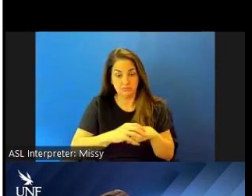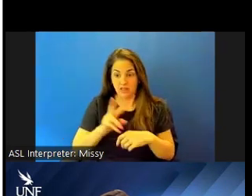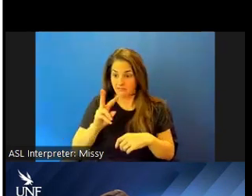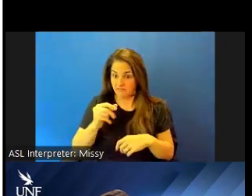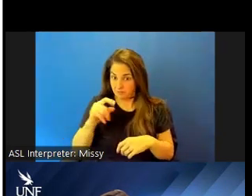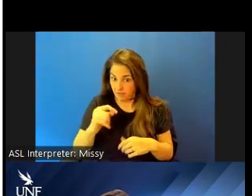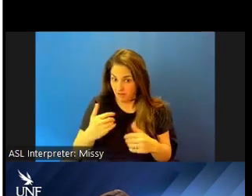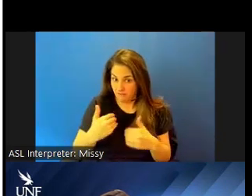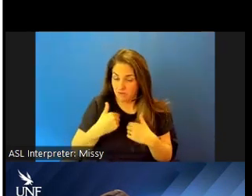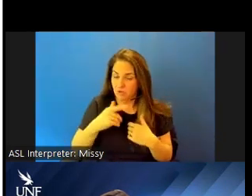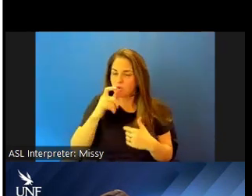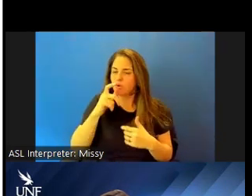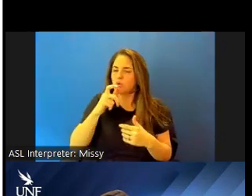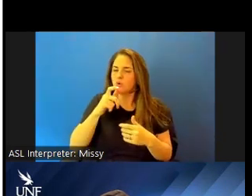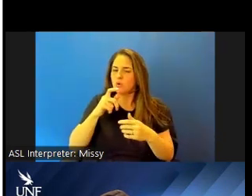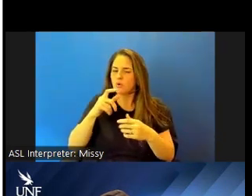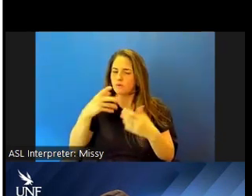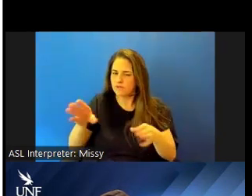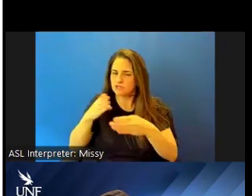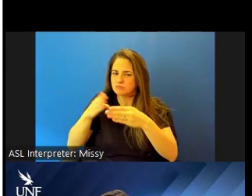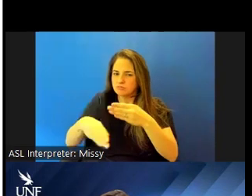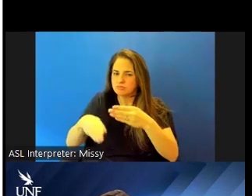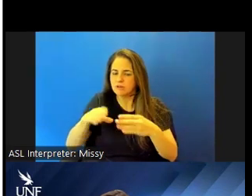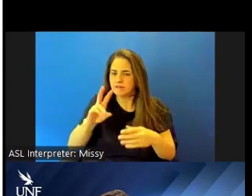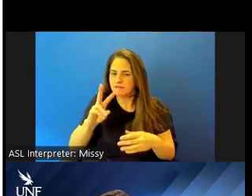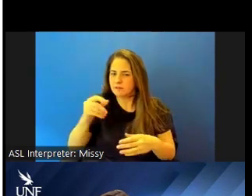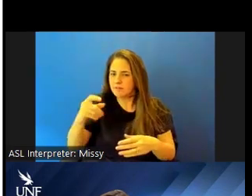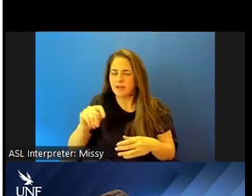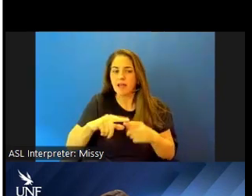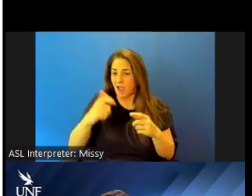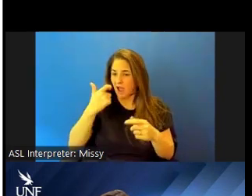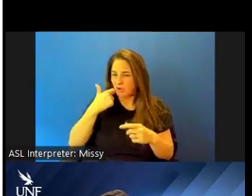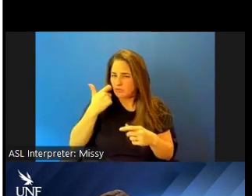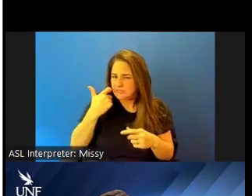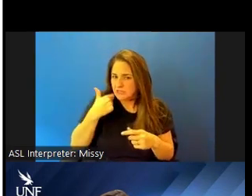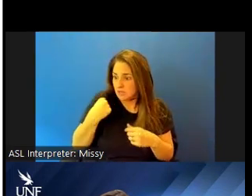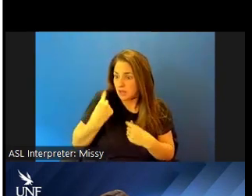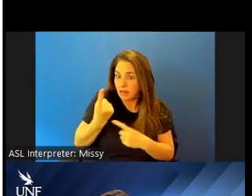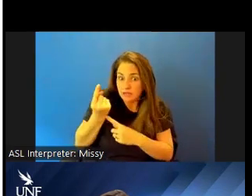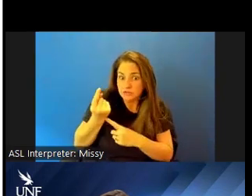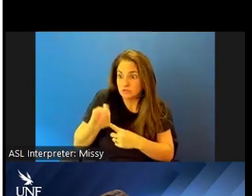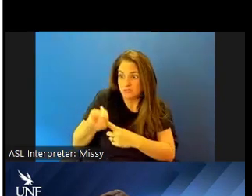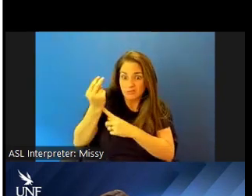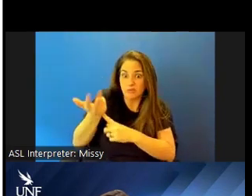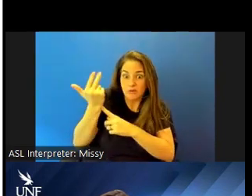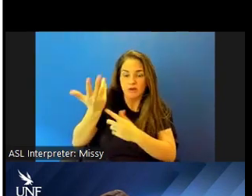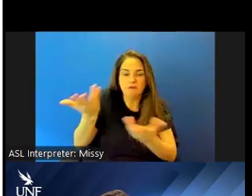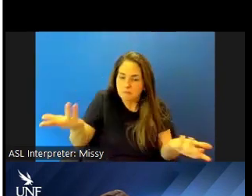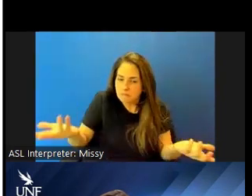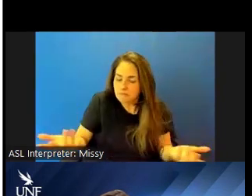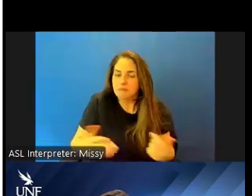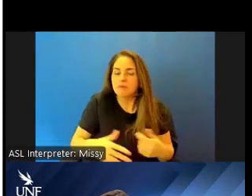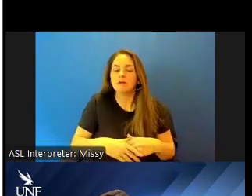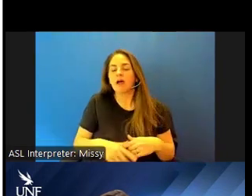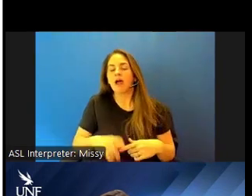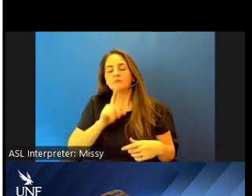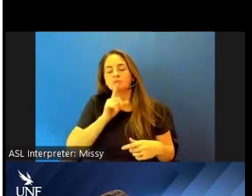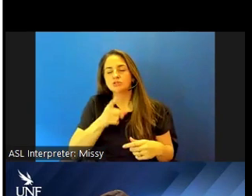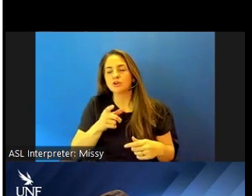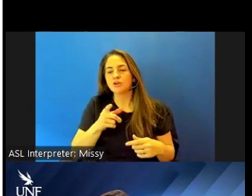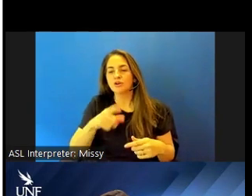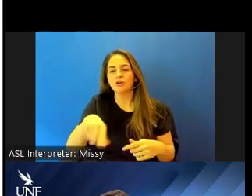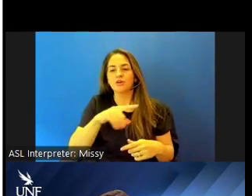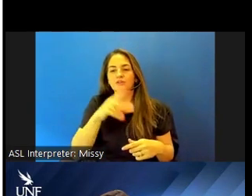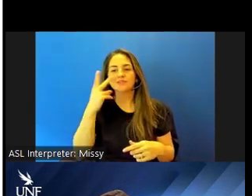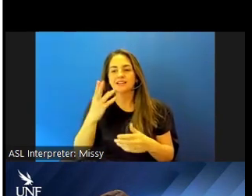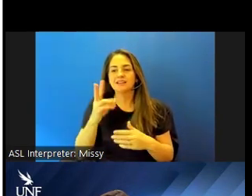Who completes the VPAT? How recently was it completed? All of those kinds of informations. I mean, I'm sure all of you have seen a vendor